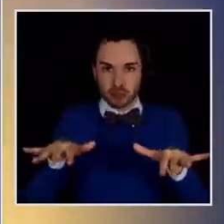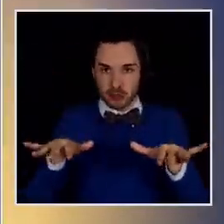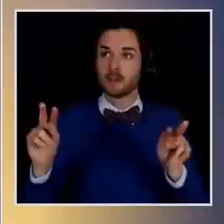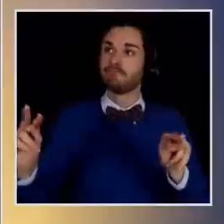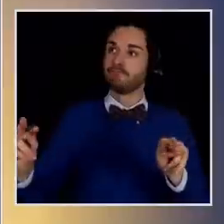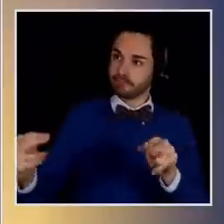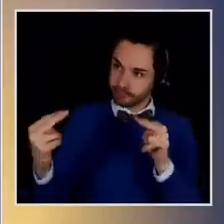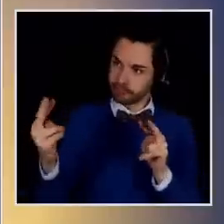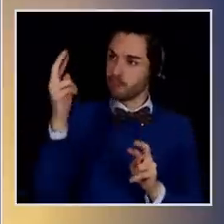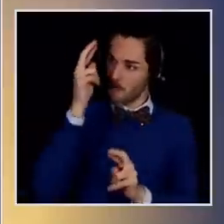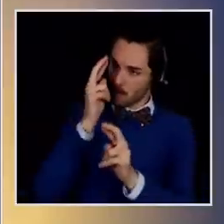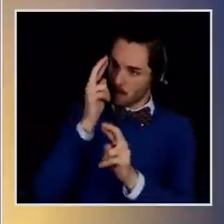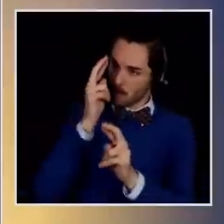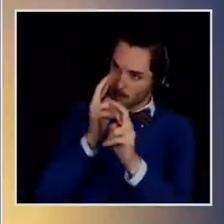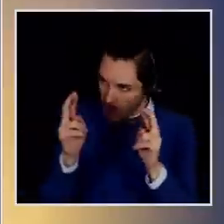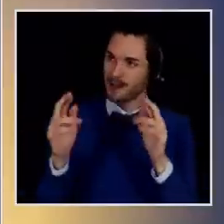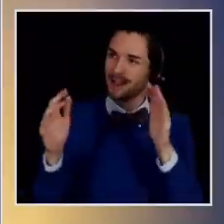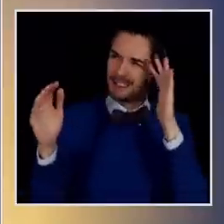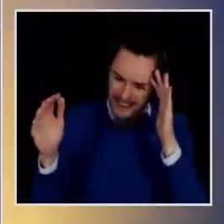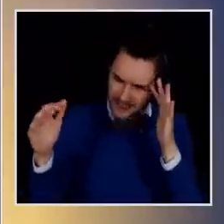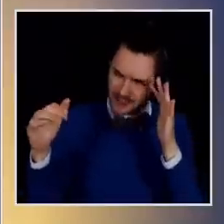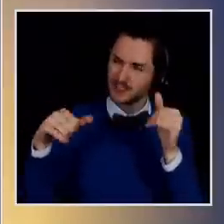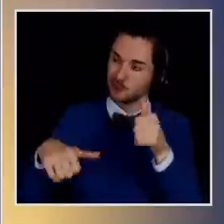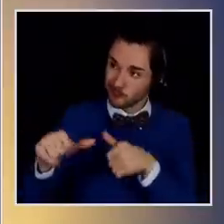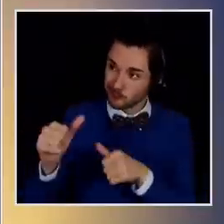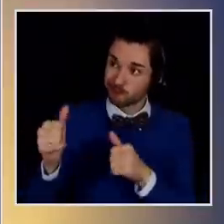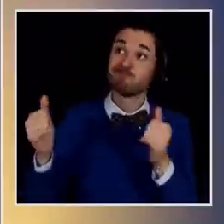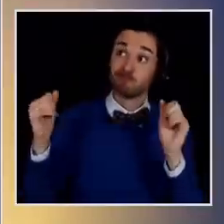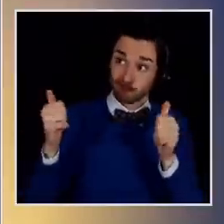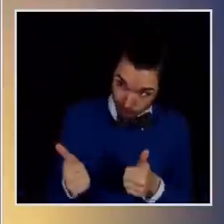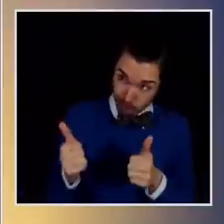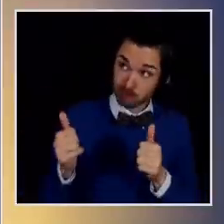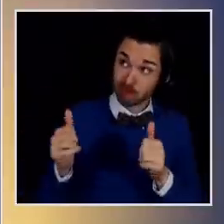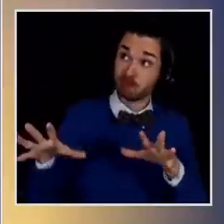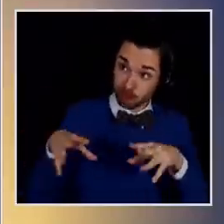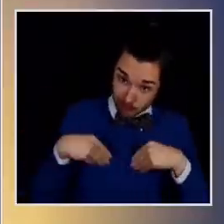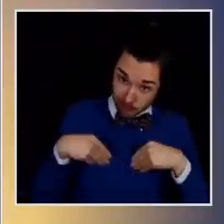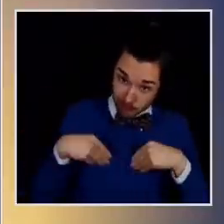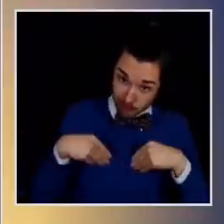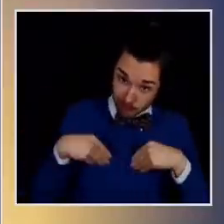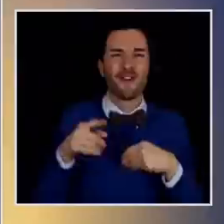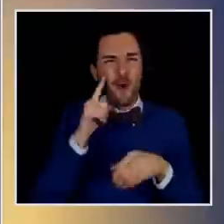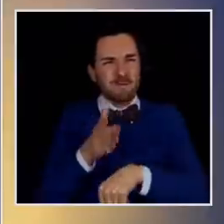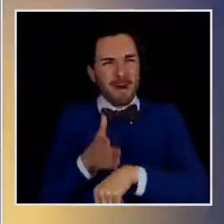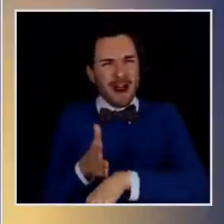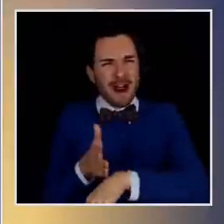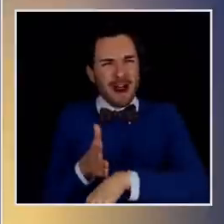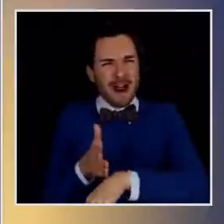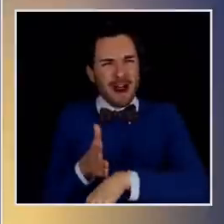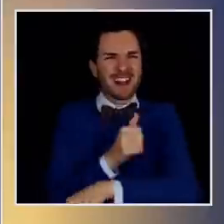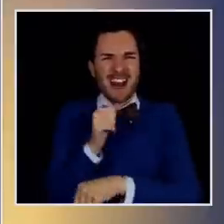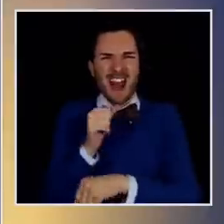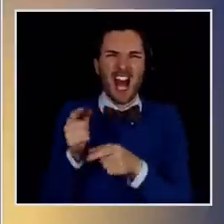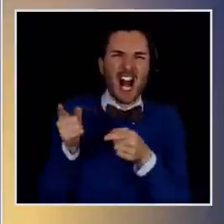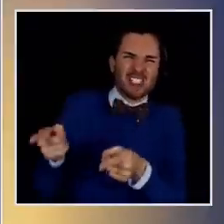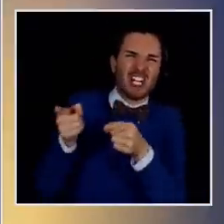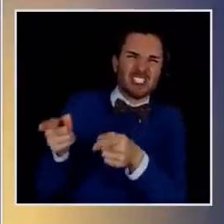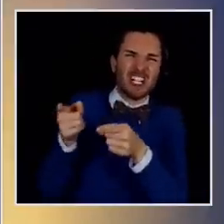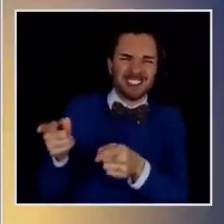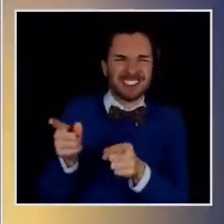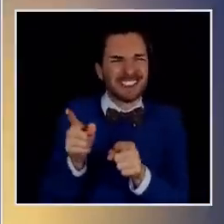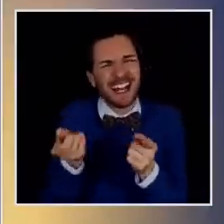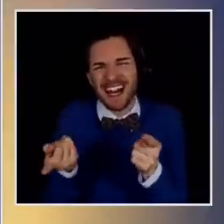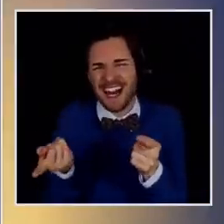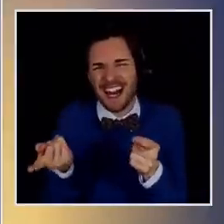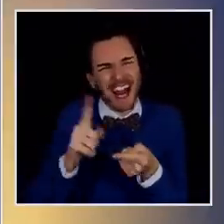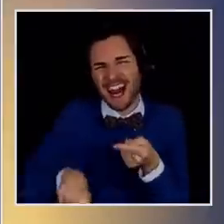again. And to make progress, we have to stop treating our opponents as our enemies. They are not our enemies. They